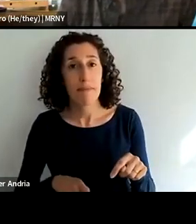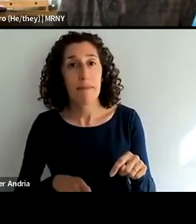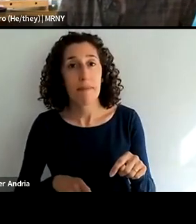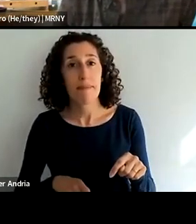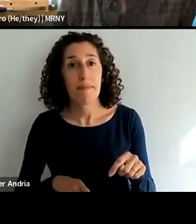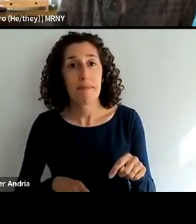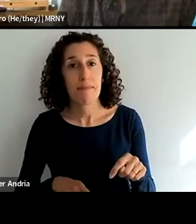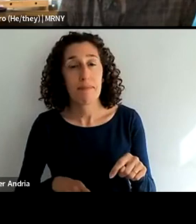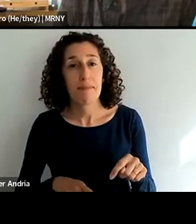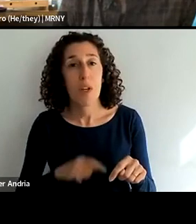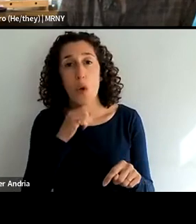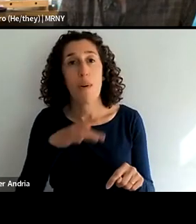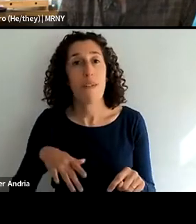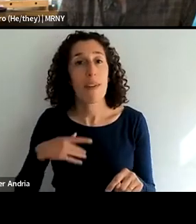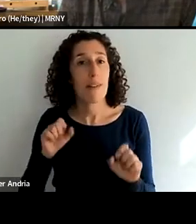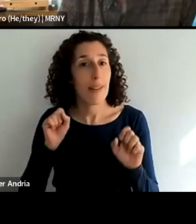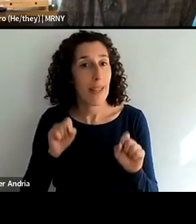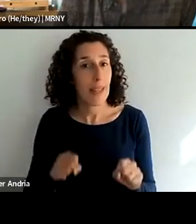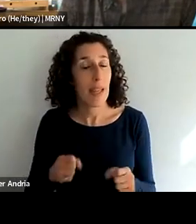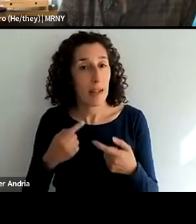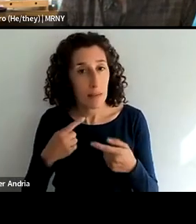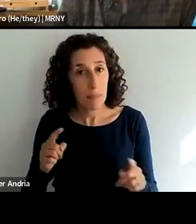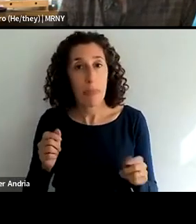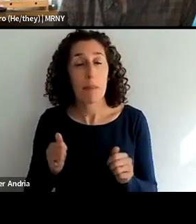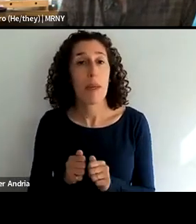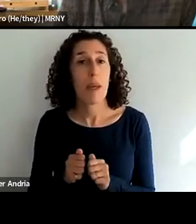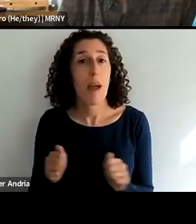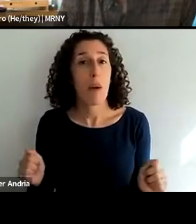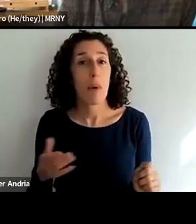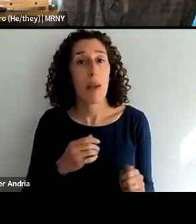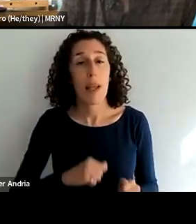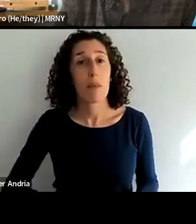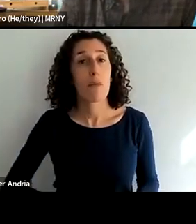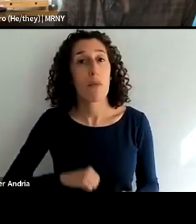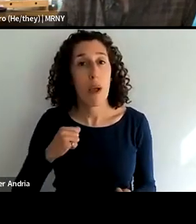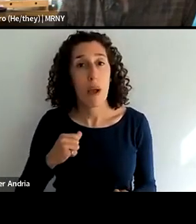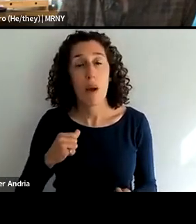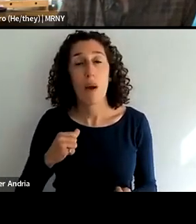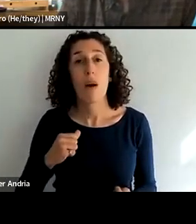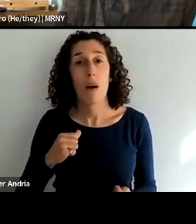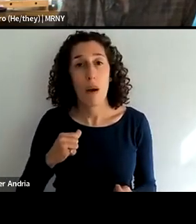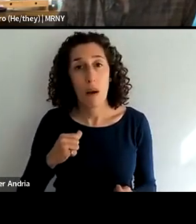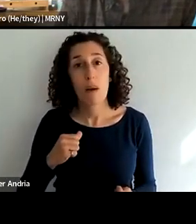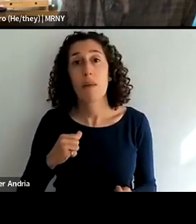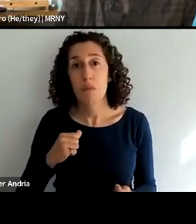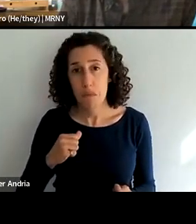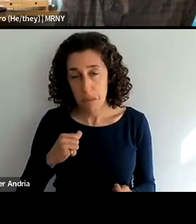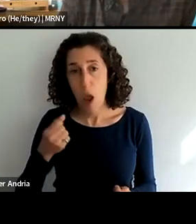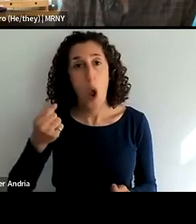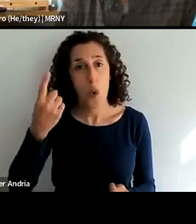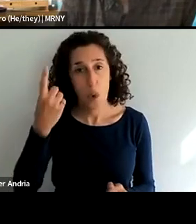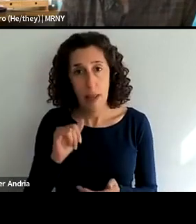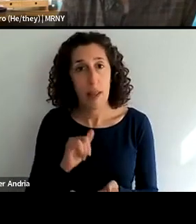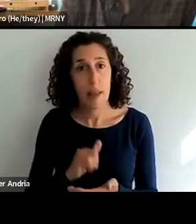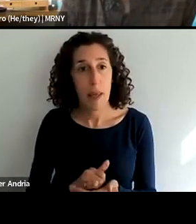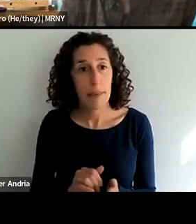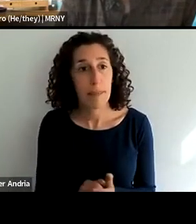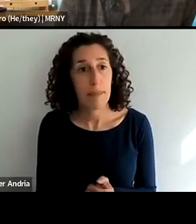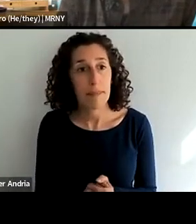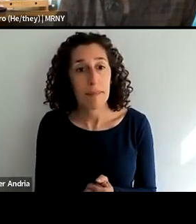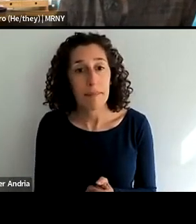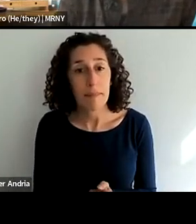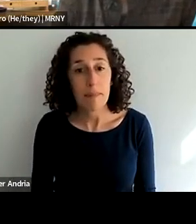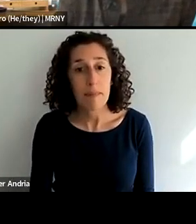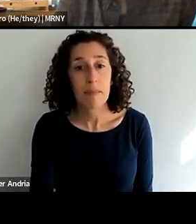not best situated to be out and proud and in front of things, all right? Those of us